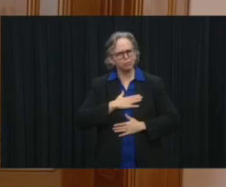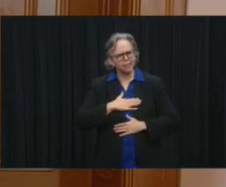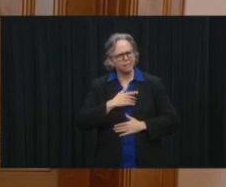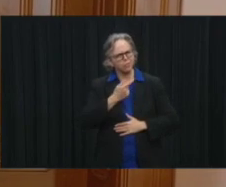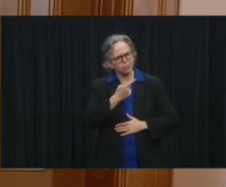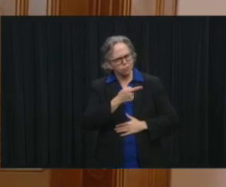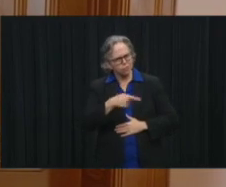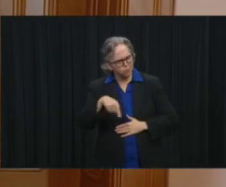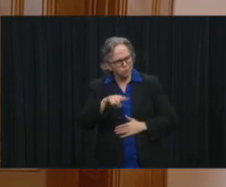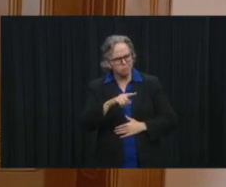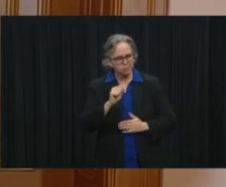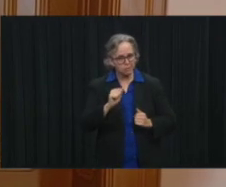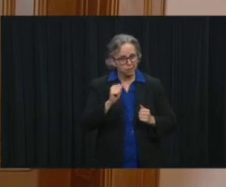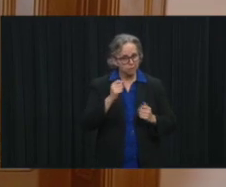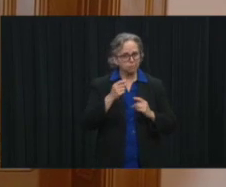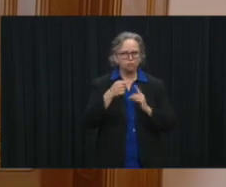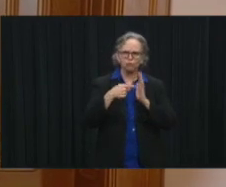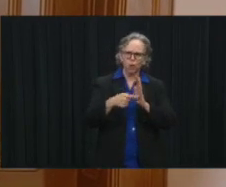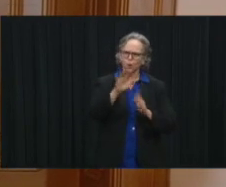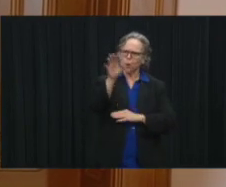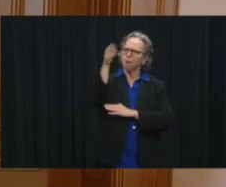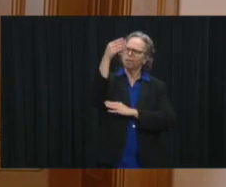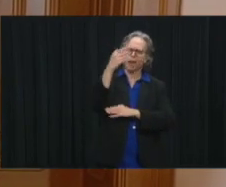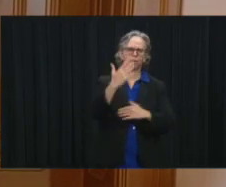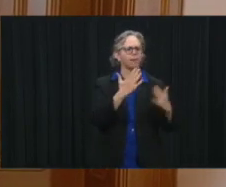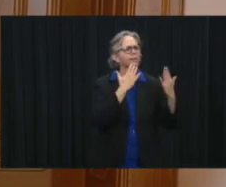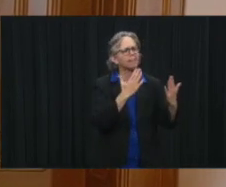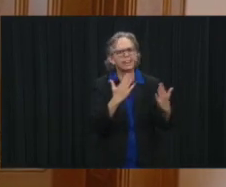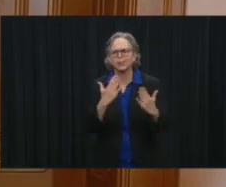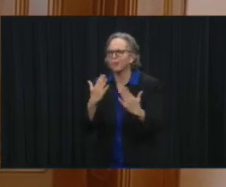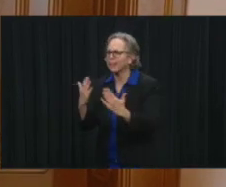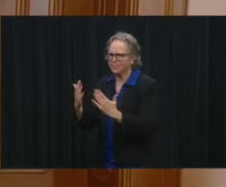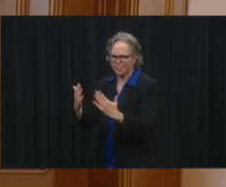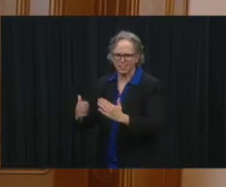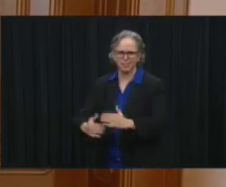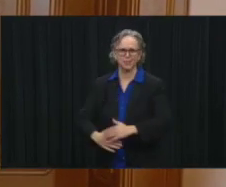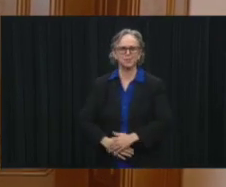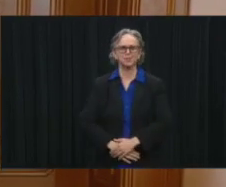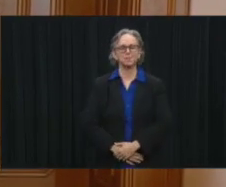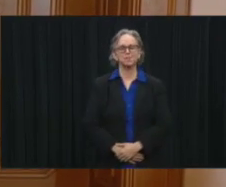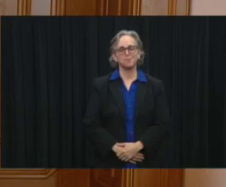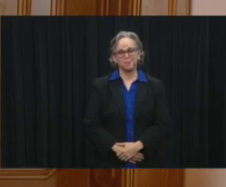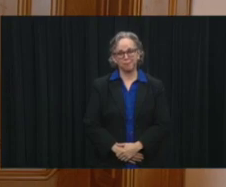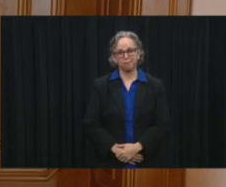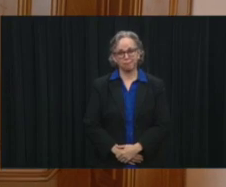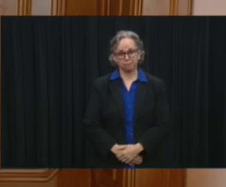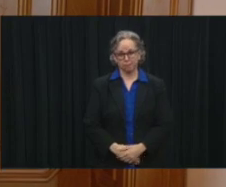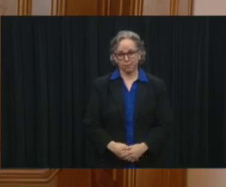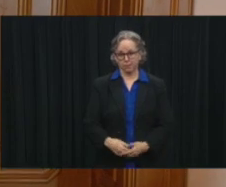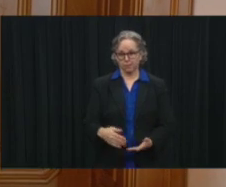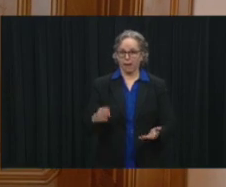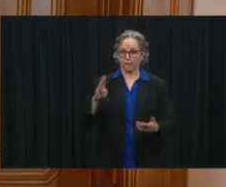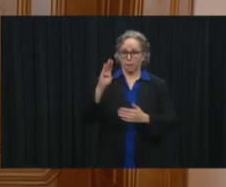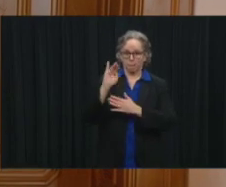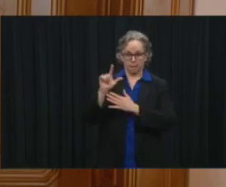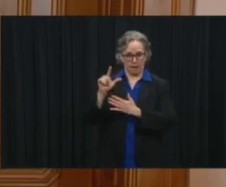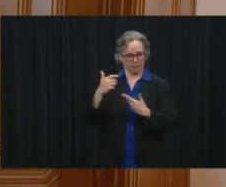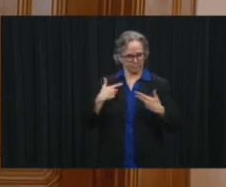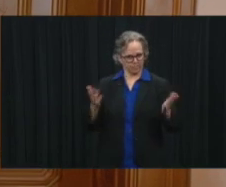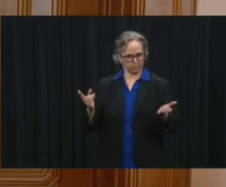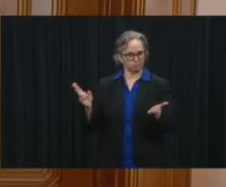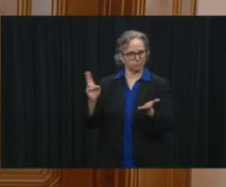up. We now have a signing of a bill. Some of you have not seen a signing of a